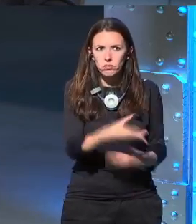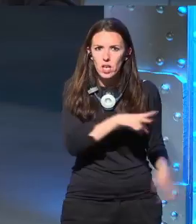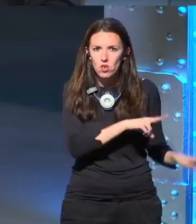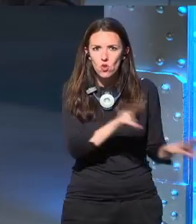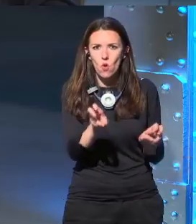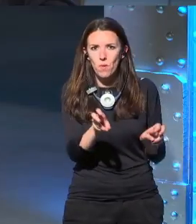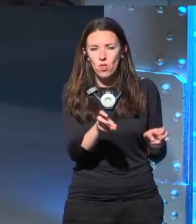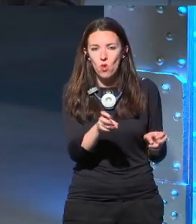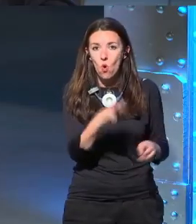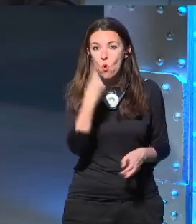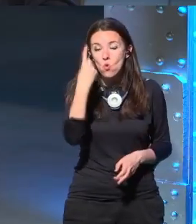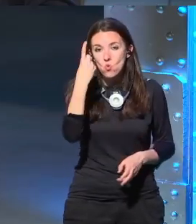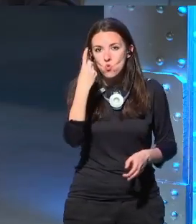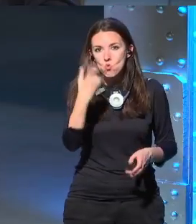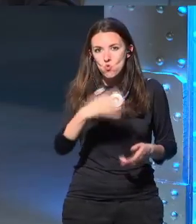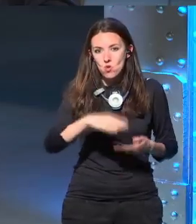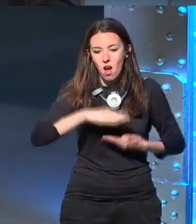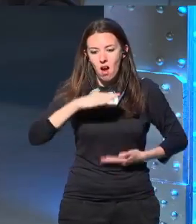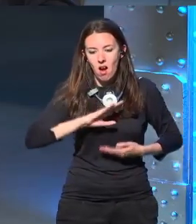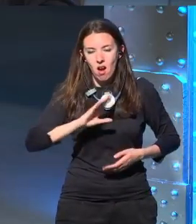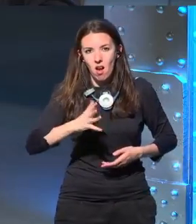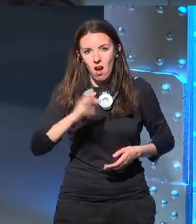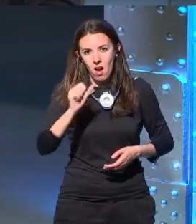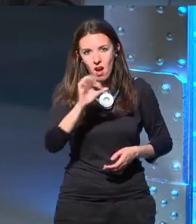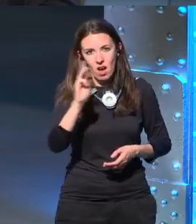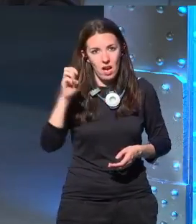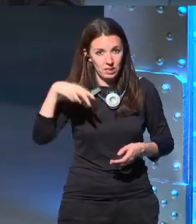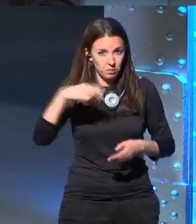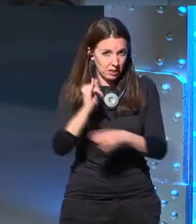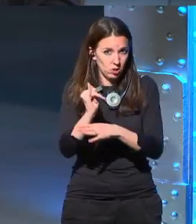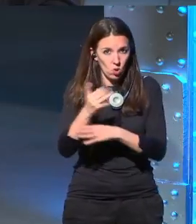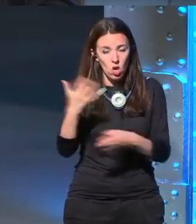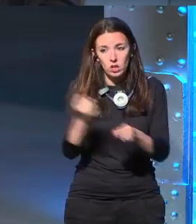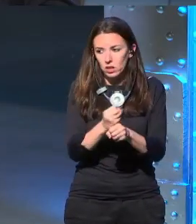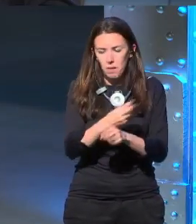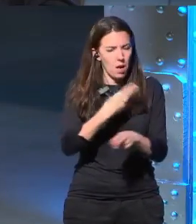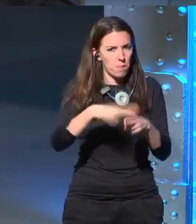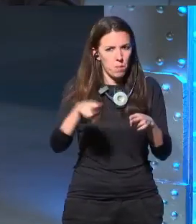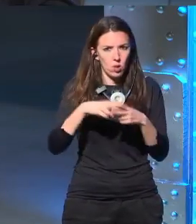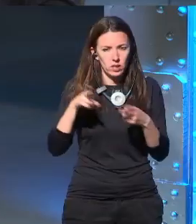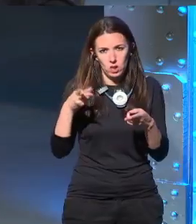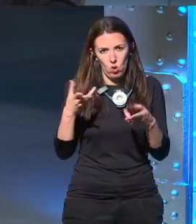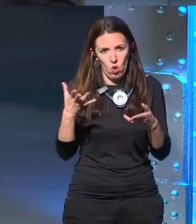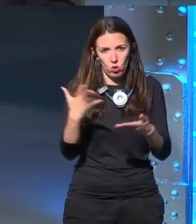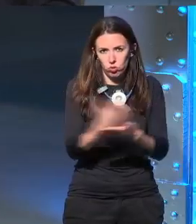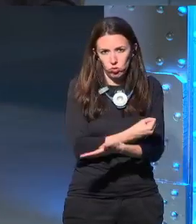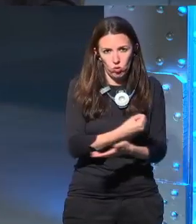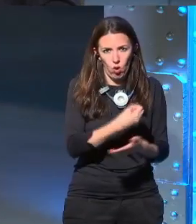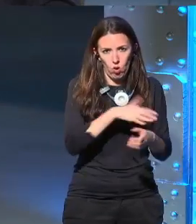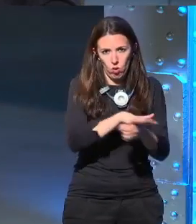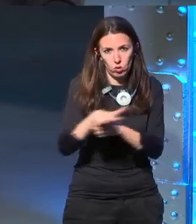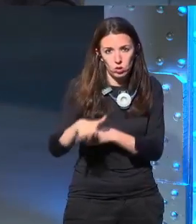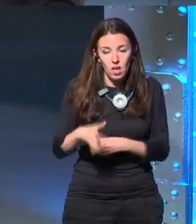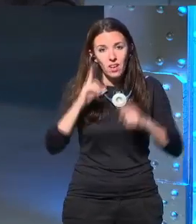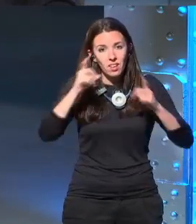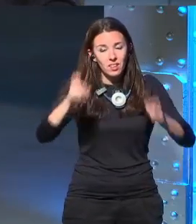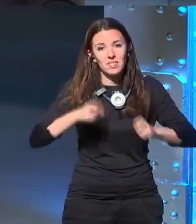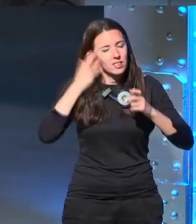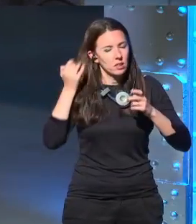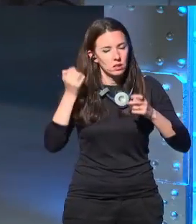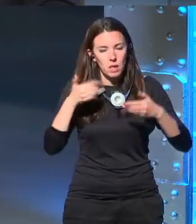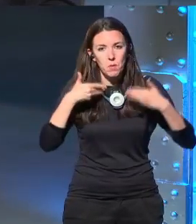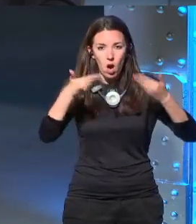field where we have innovation? One of the qualities of Aspen is that it works with politics from all parties.